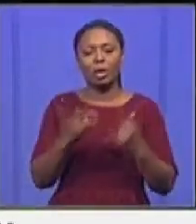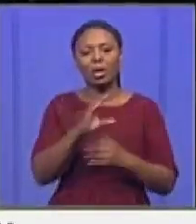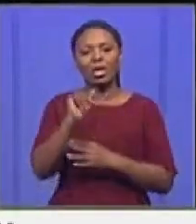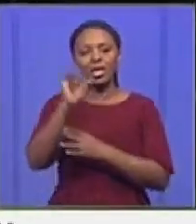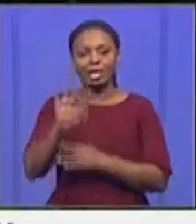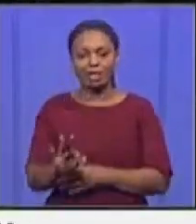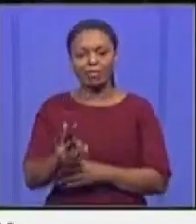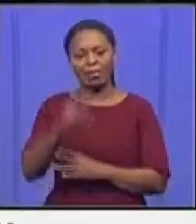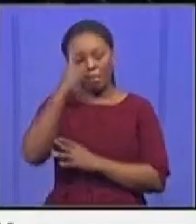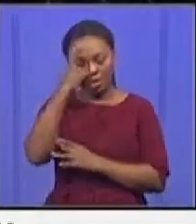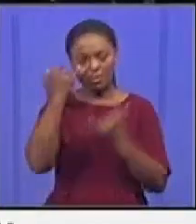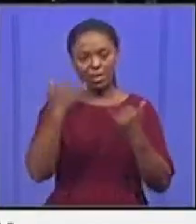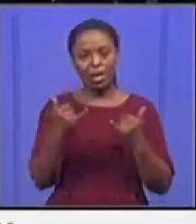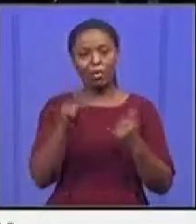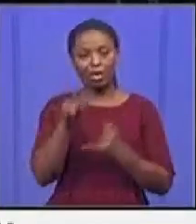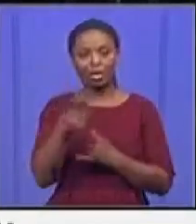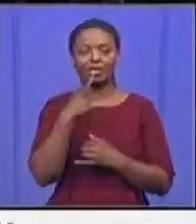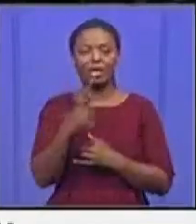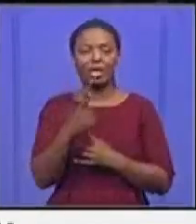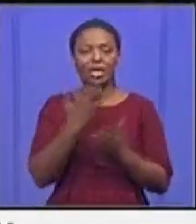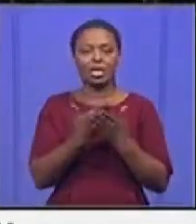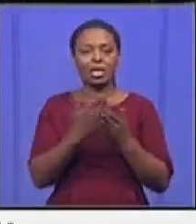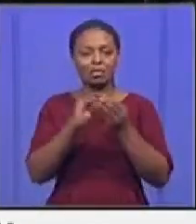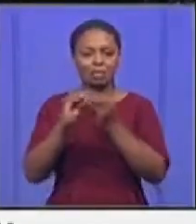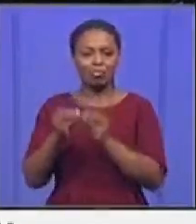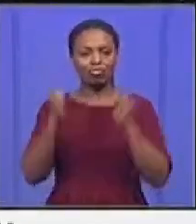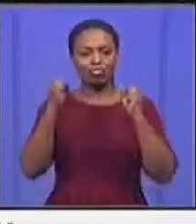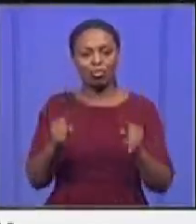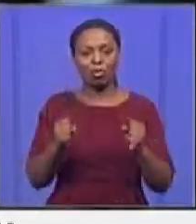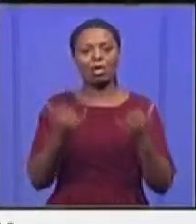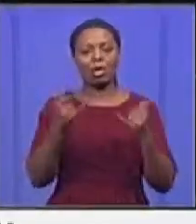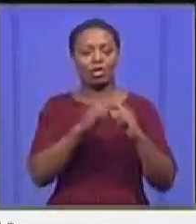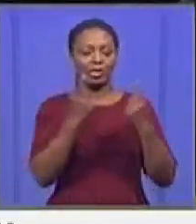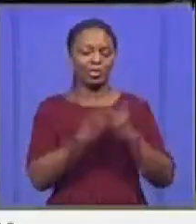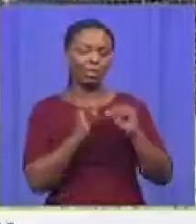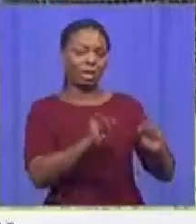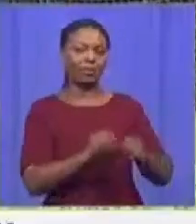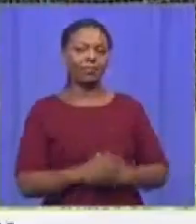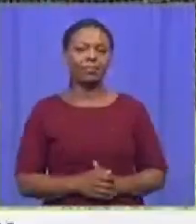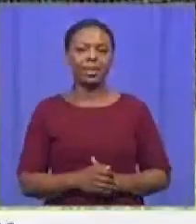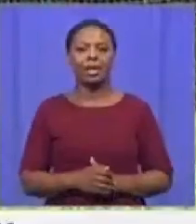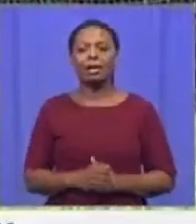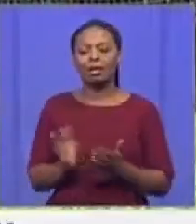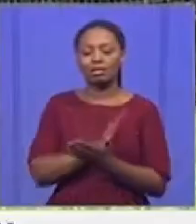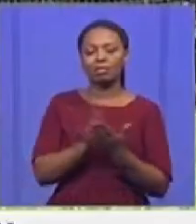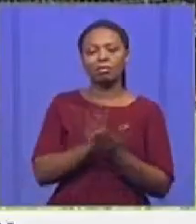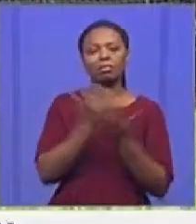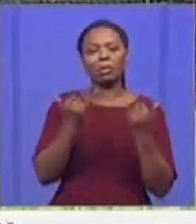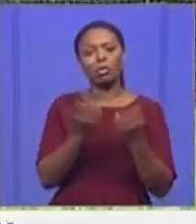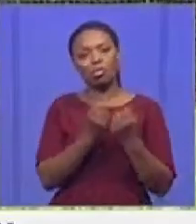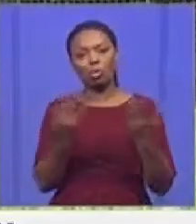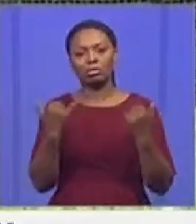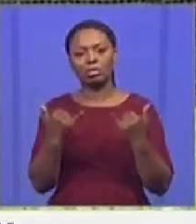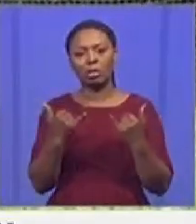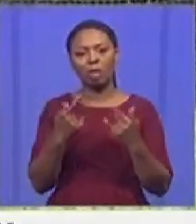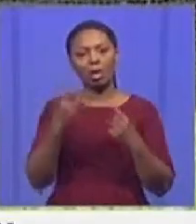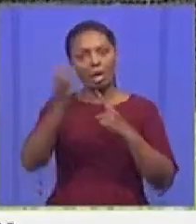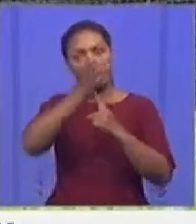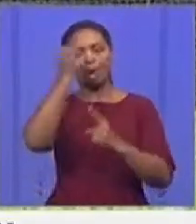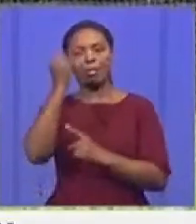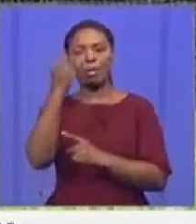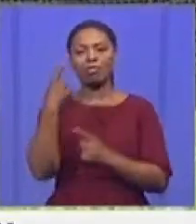a dubelang hore ke sethala sa o matlafatsa sehlopha sa hae le ho feta engwe ya dikatlego tse kgolo tsa sehlopha ebile o